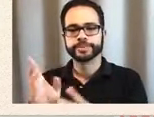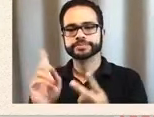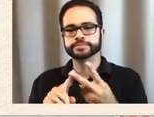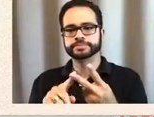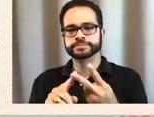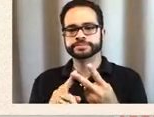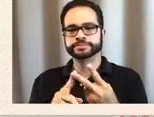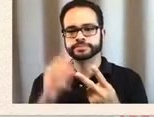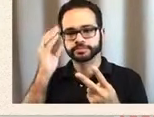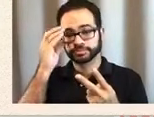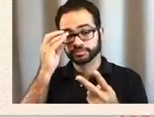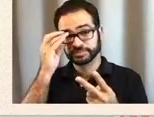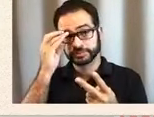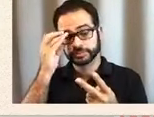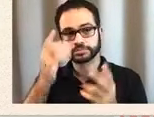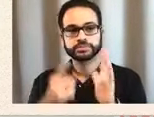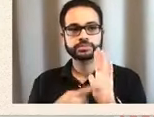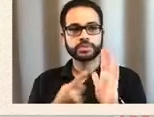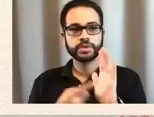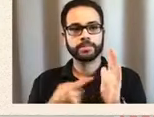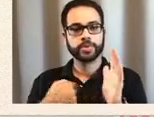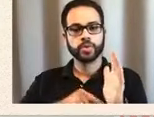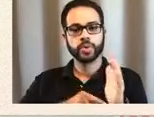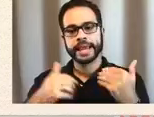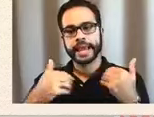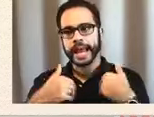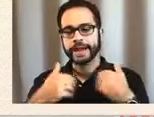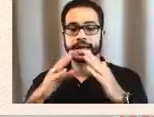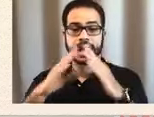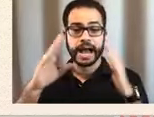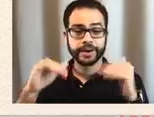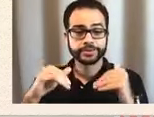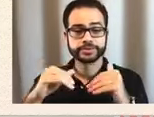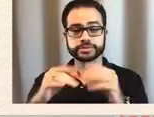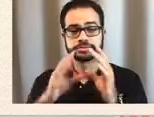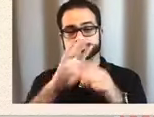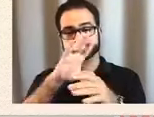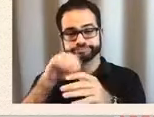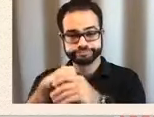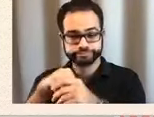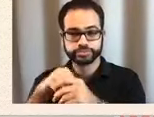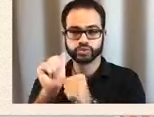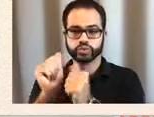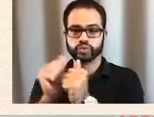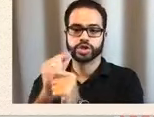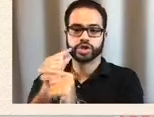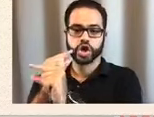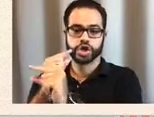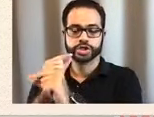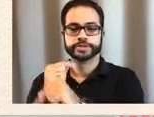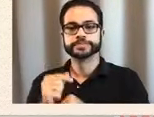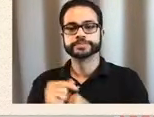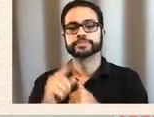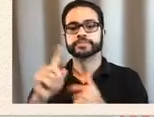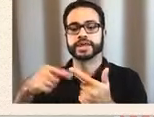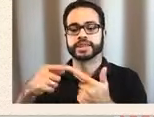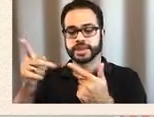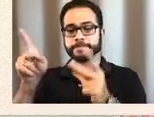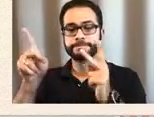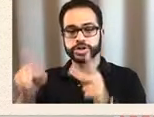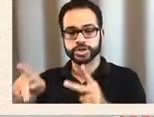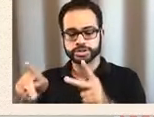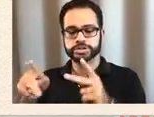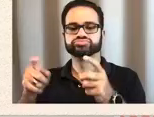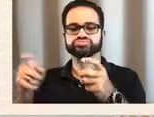Sometimes we have real estate that becomes part of the guardianship, and then the guardian is in charge of managing those assets